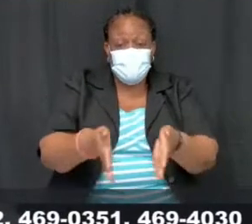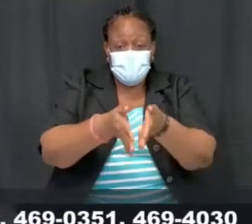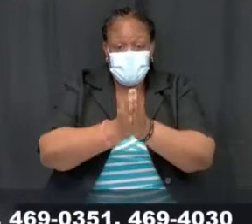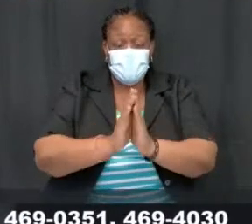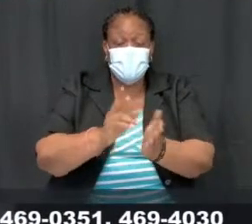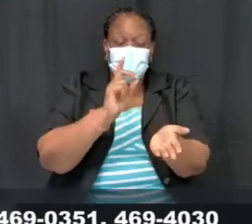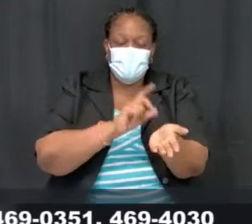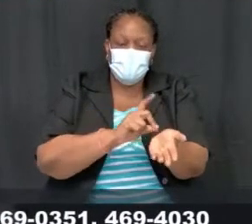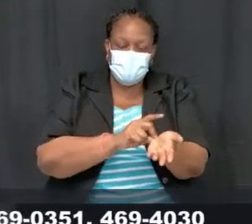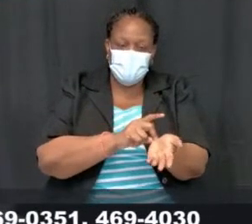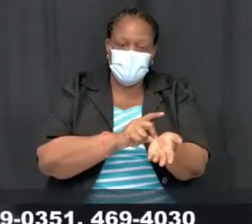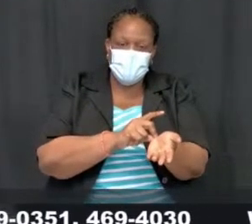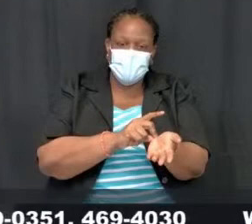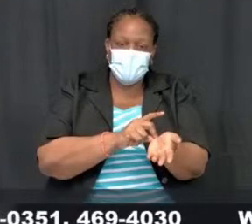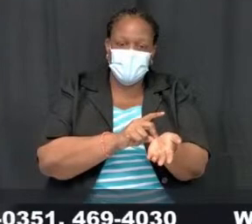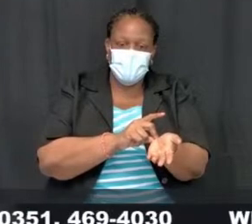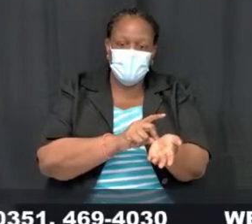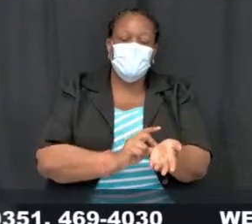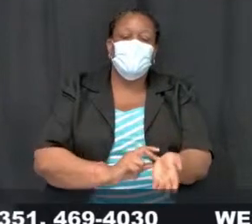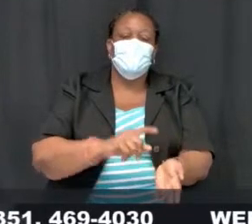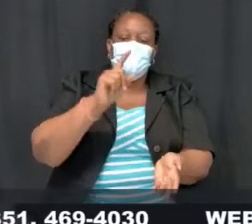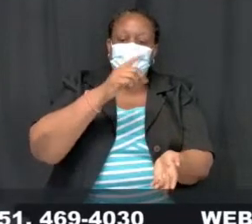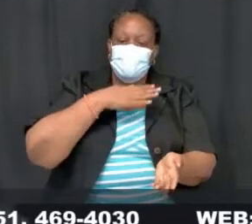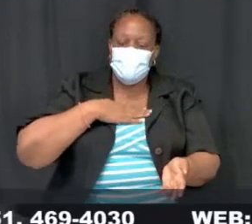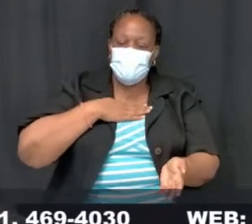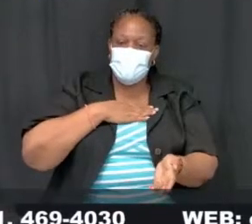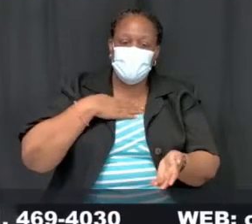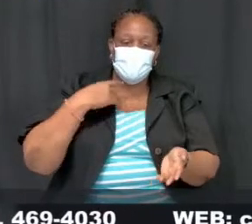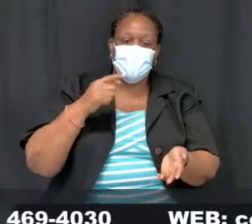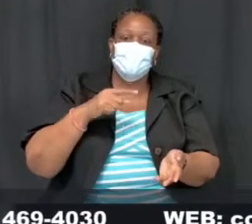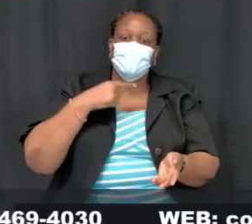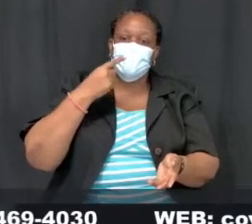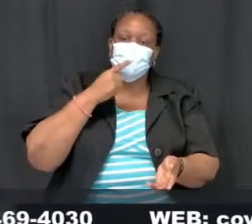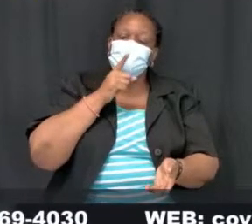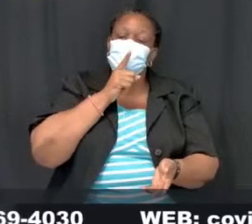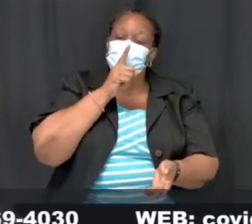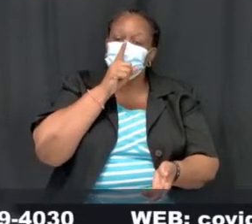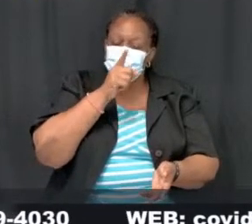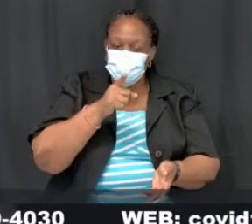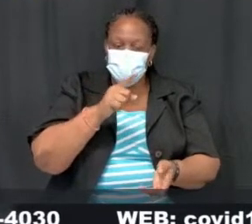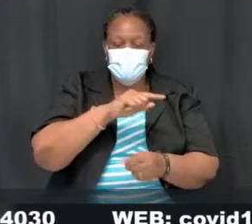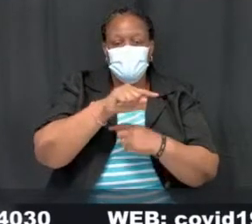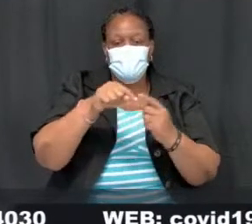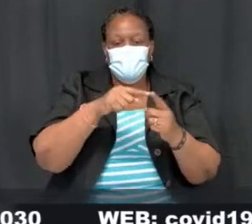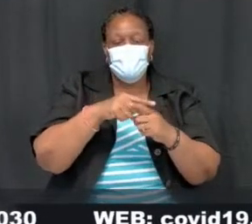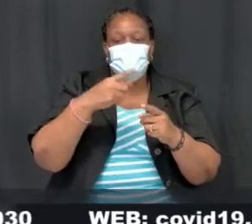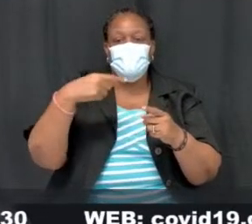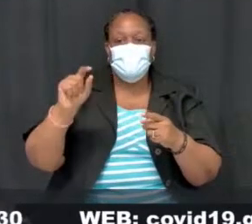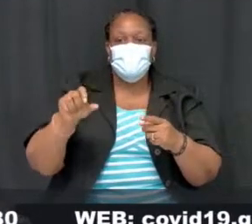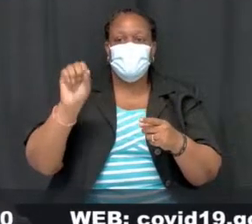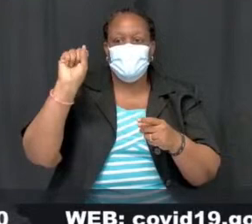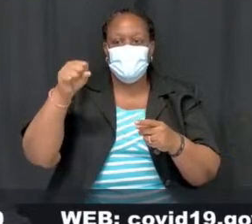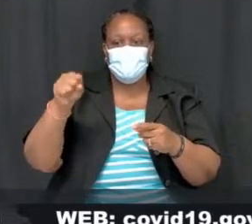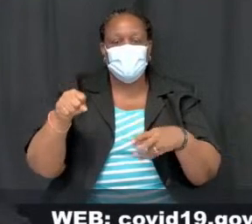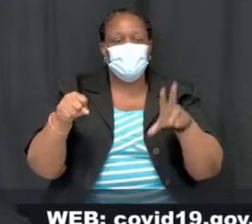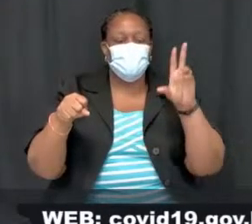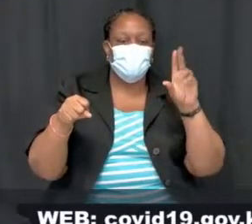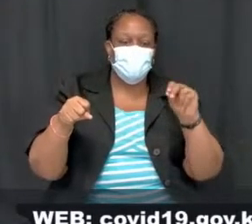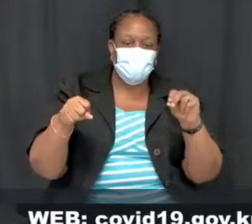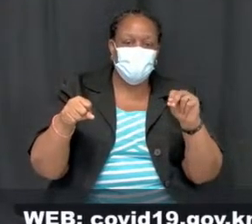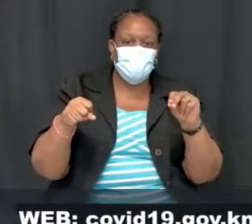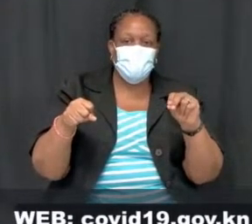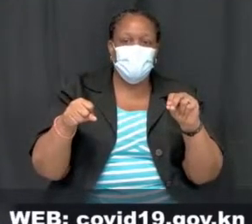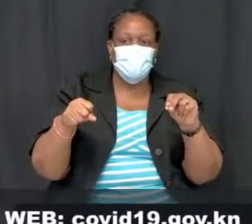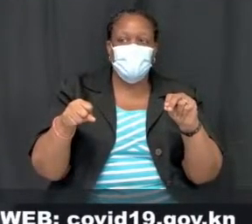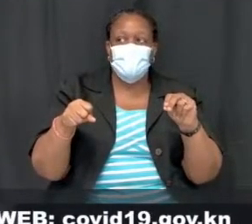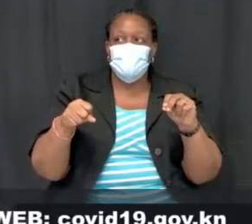they are telling persons yea or nay, because we've been seeing some certificates that are coming in.